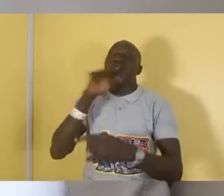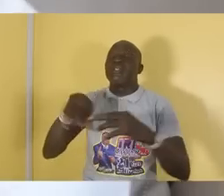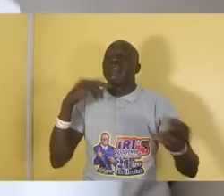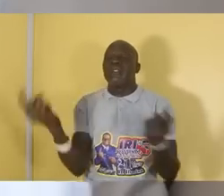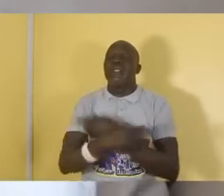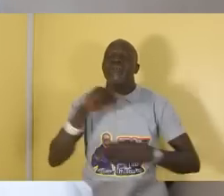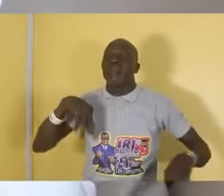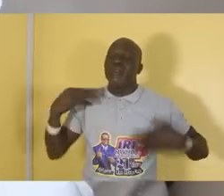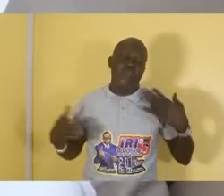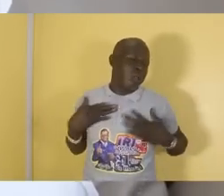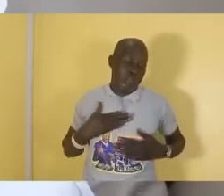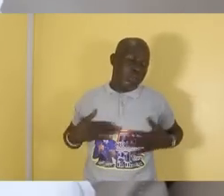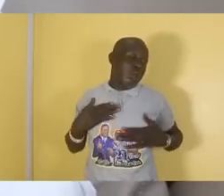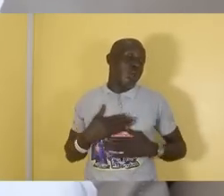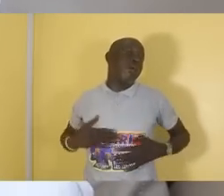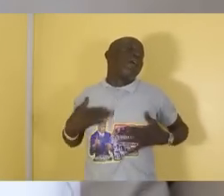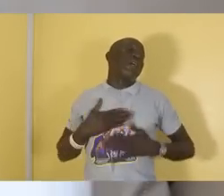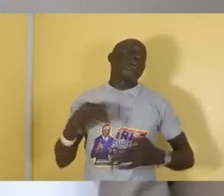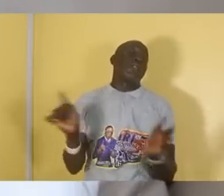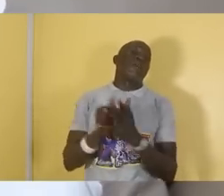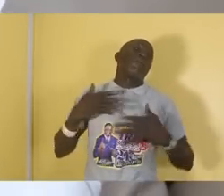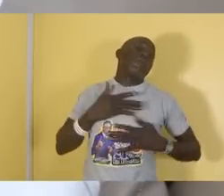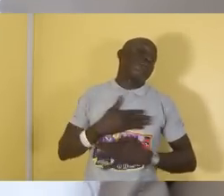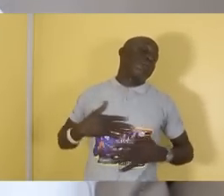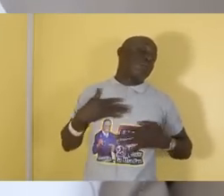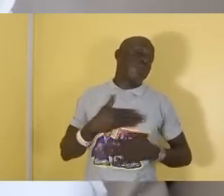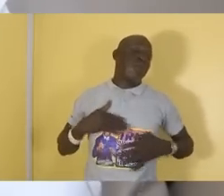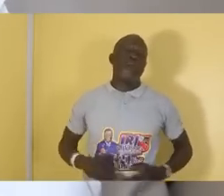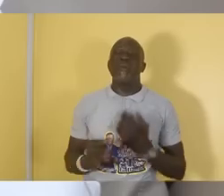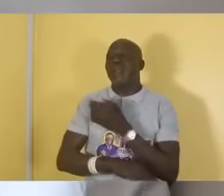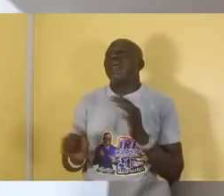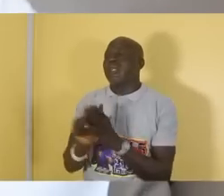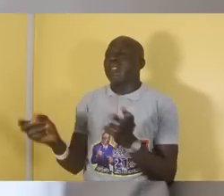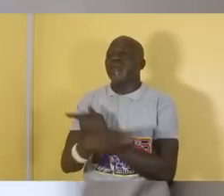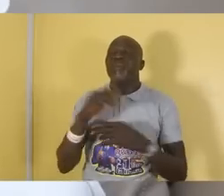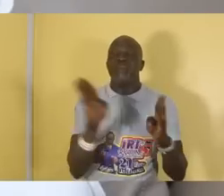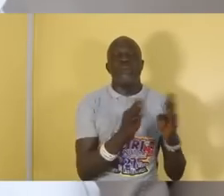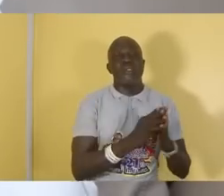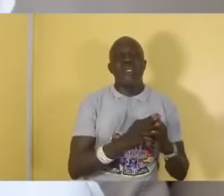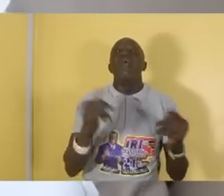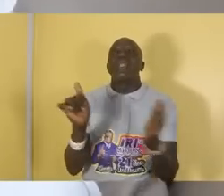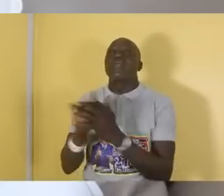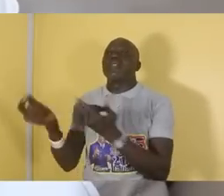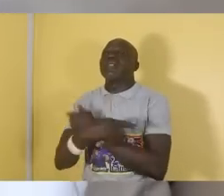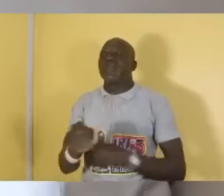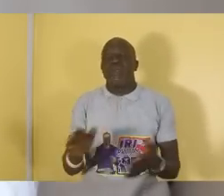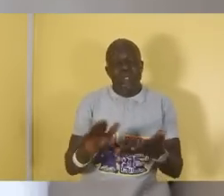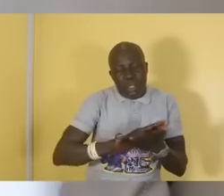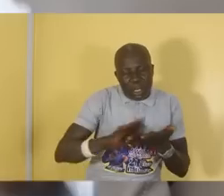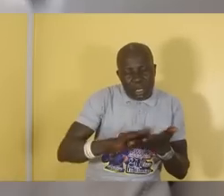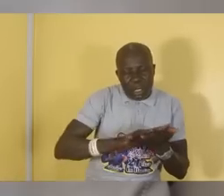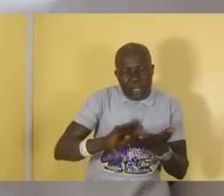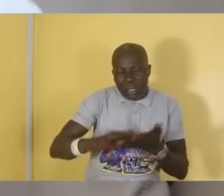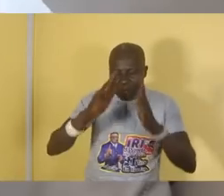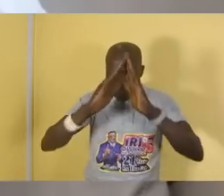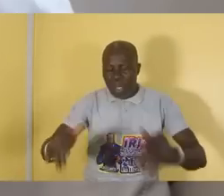Still. Sunday is the day of your merriment. That is the day of your enjoyment. That is the day of your meeting. That is the day of